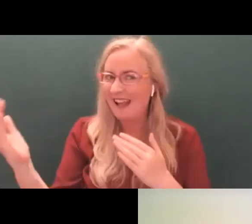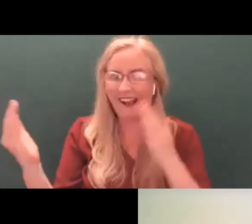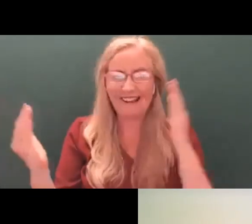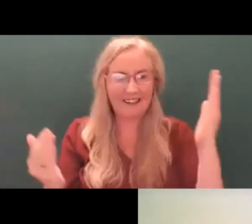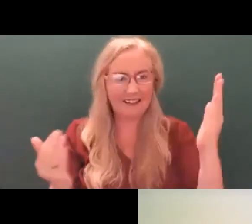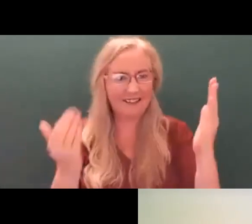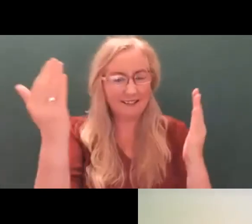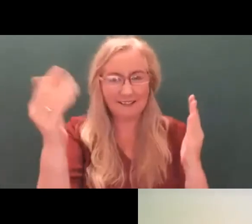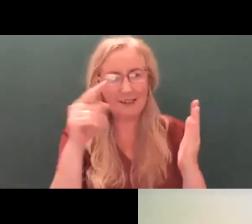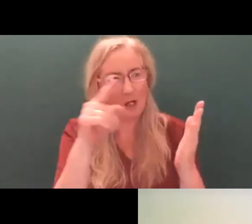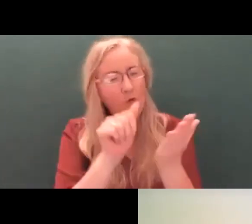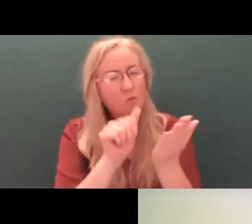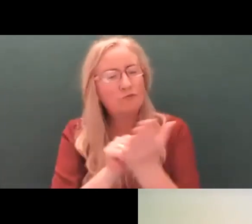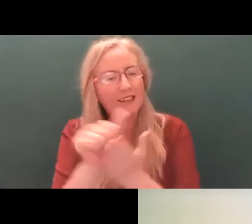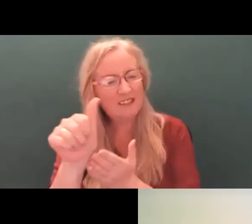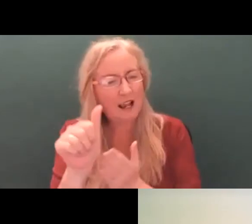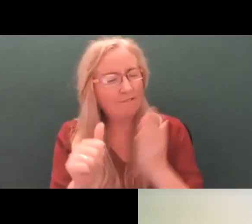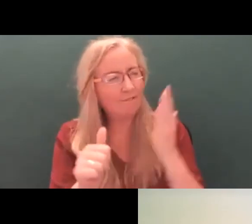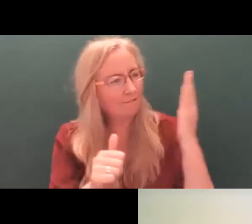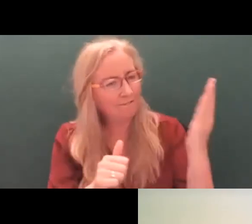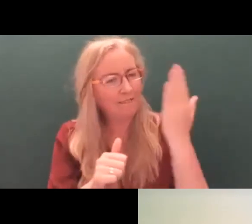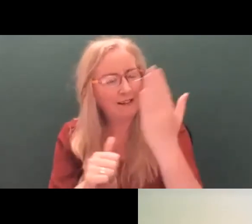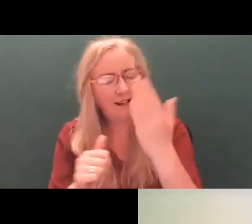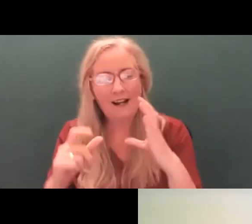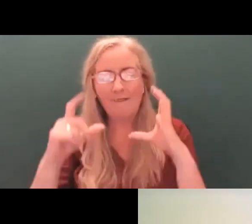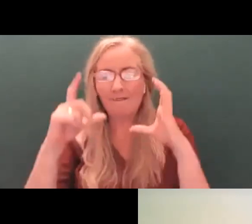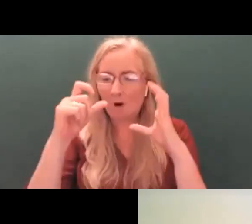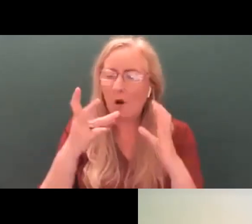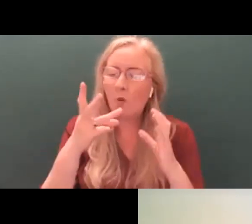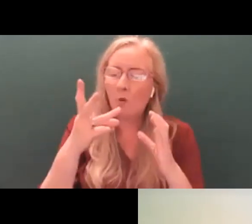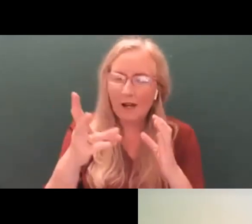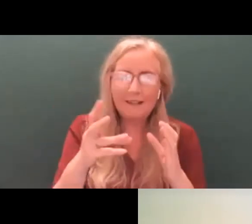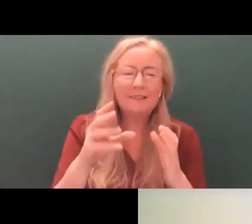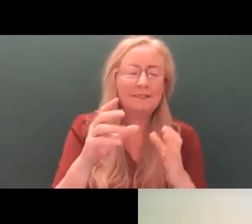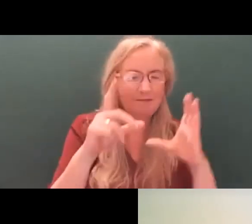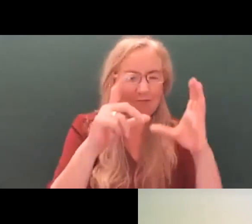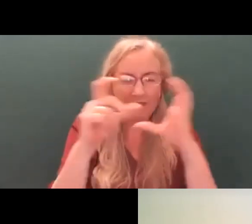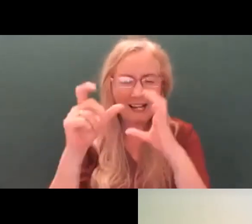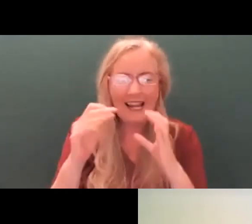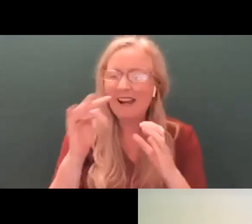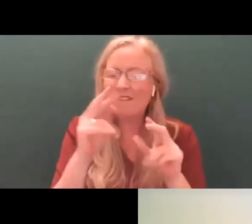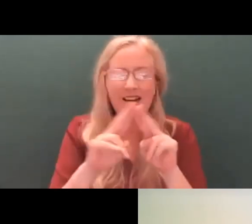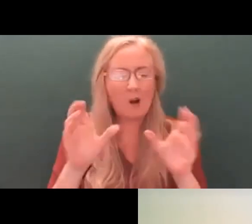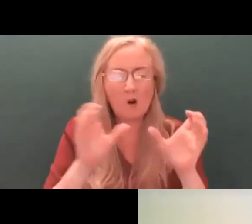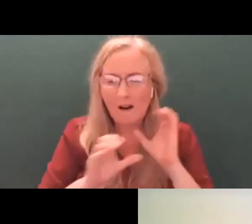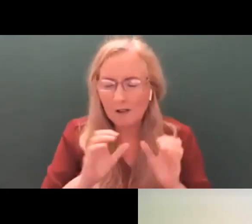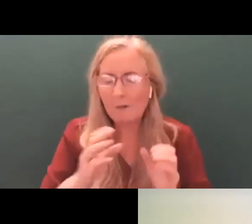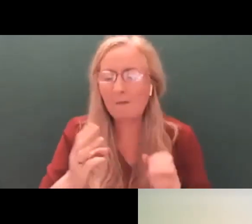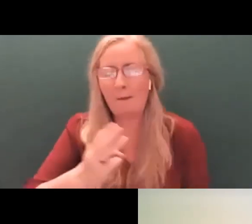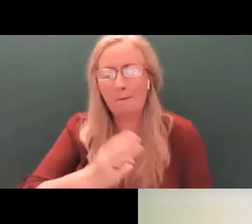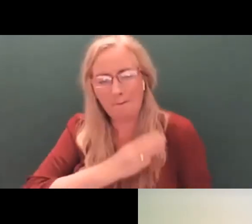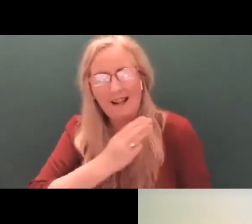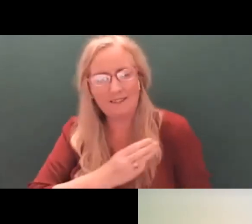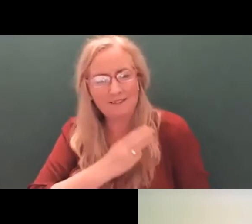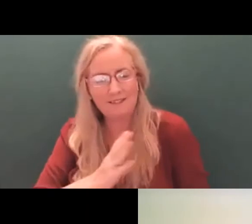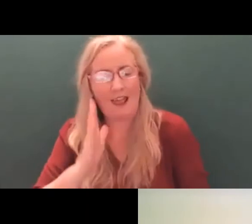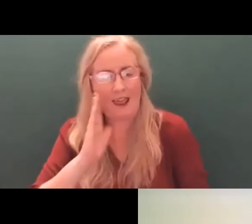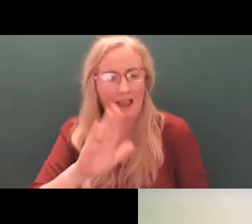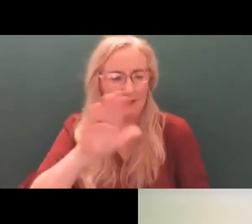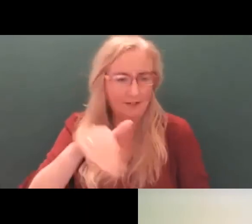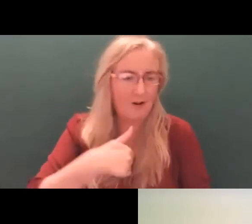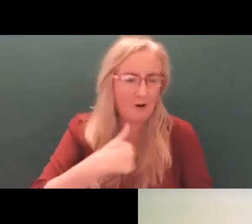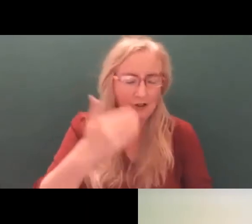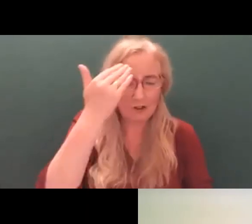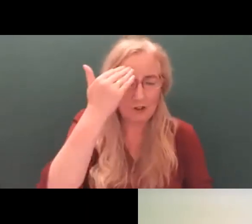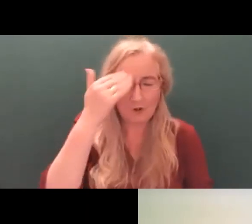just print off, photographs will be taken. And if you're not comfortable being in them, please, let that be known to the